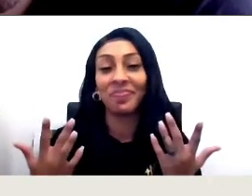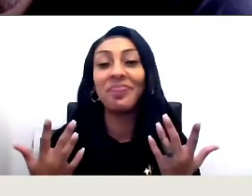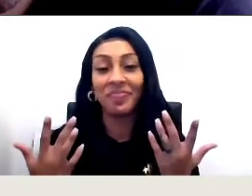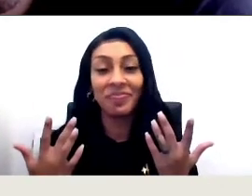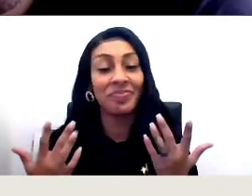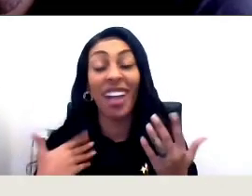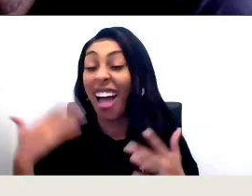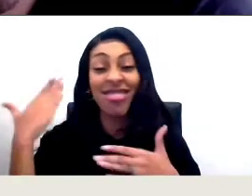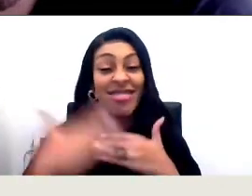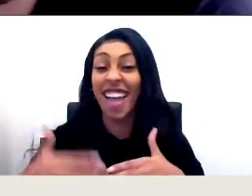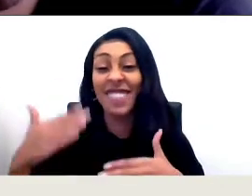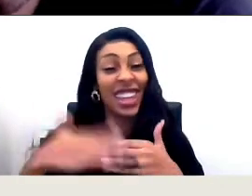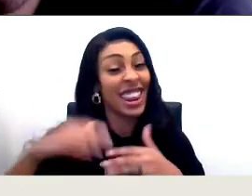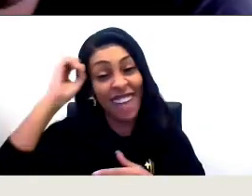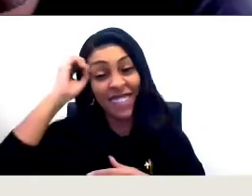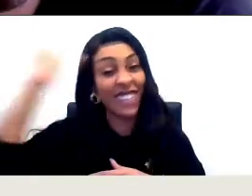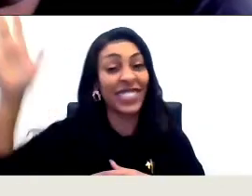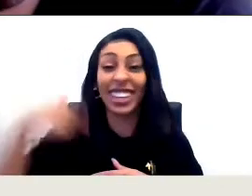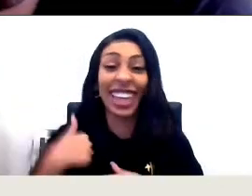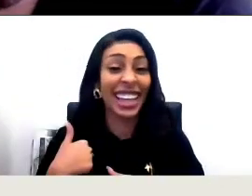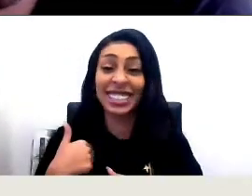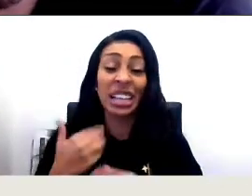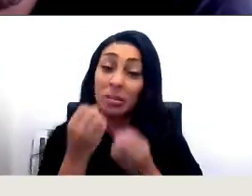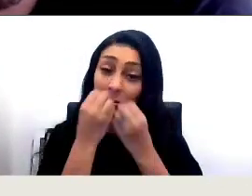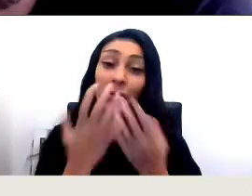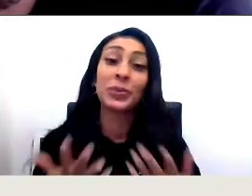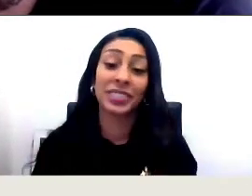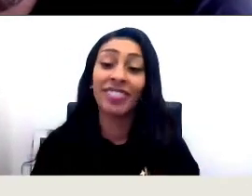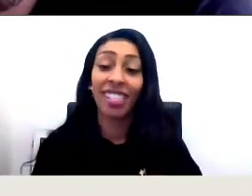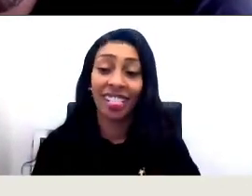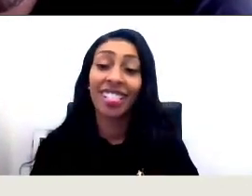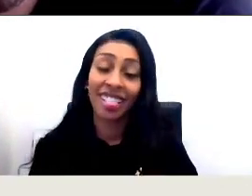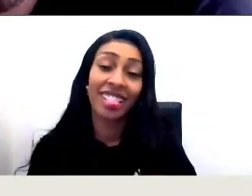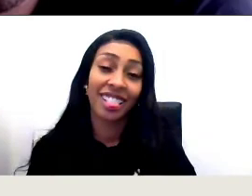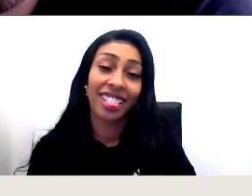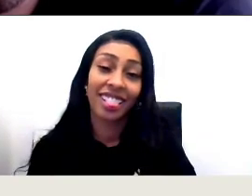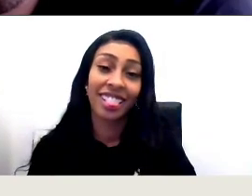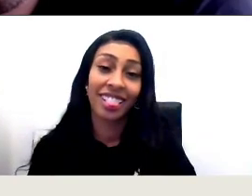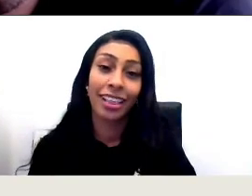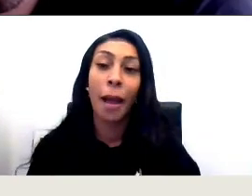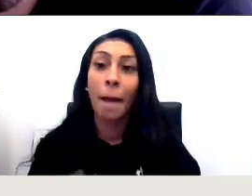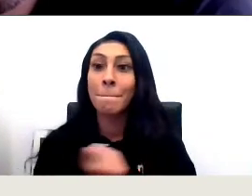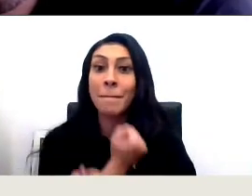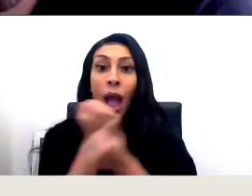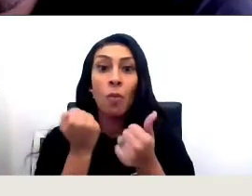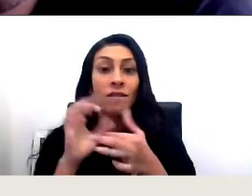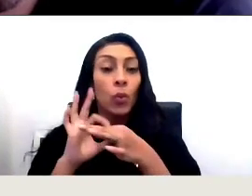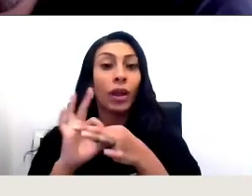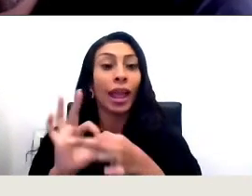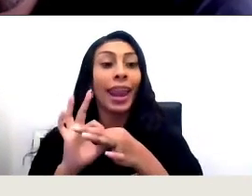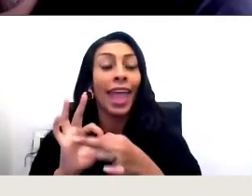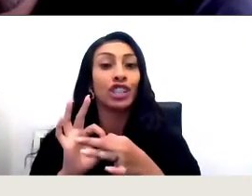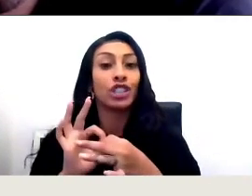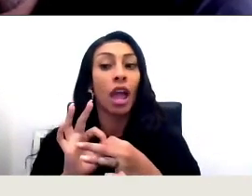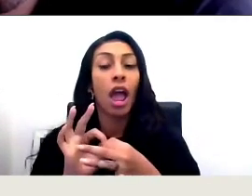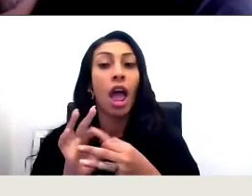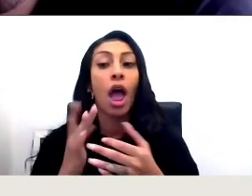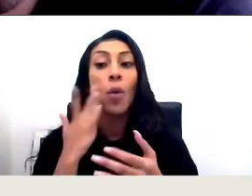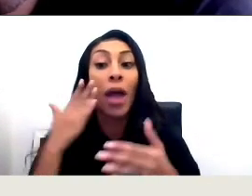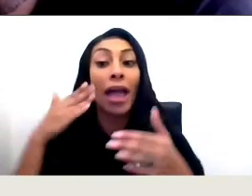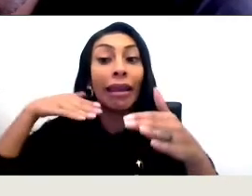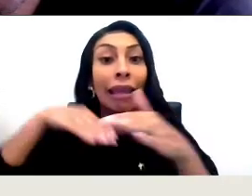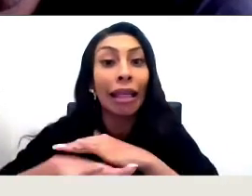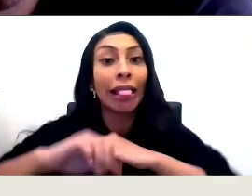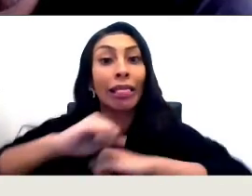I'll never forget it. It was so beautiful. And it was the power of that connection that you get when you're in a space with your